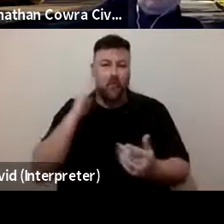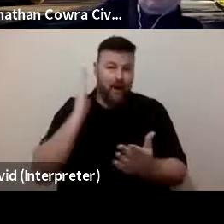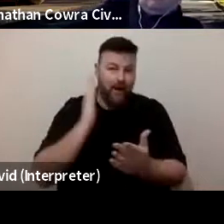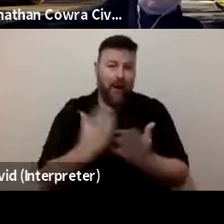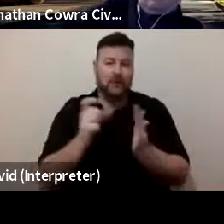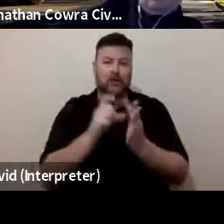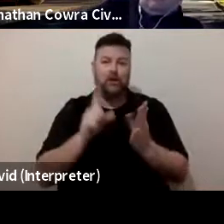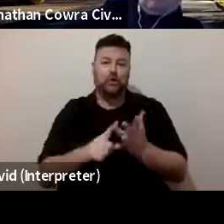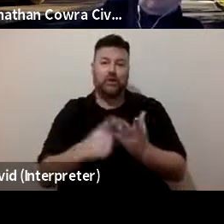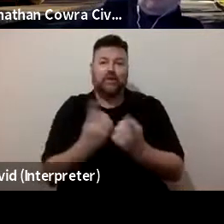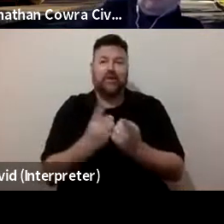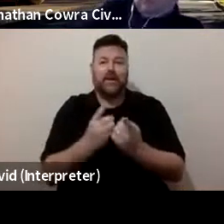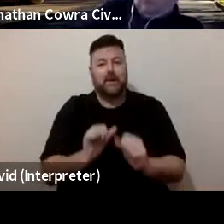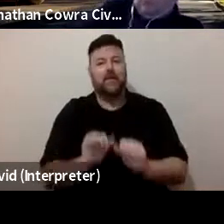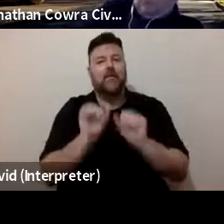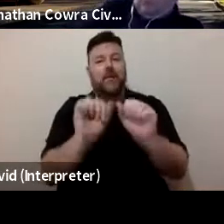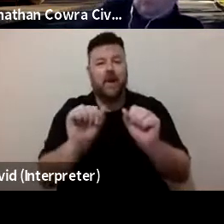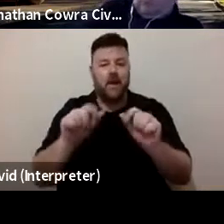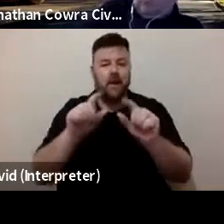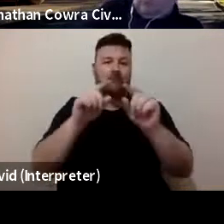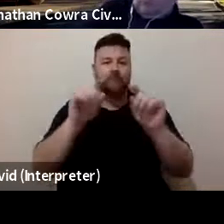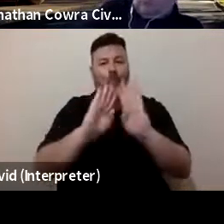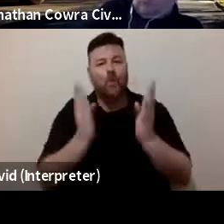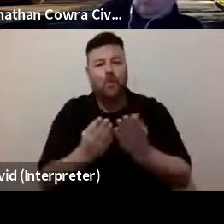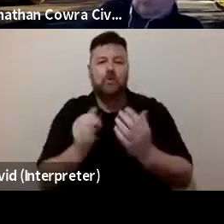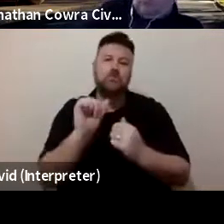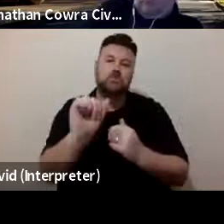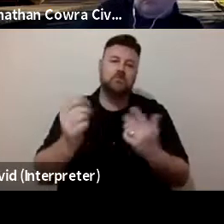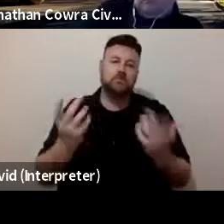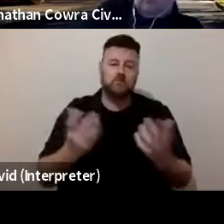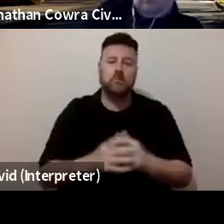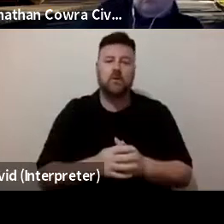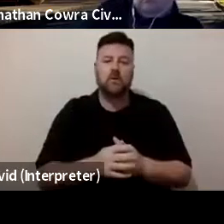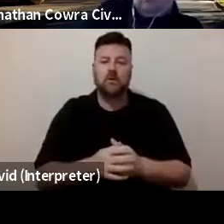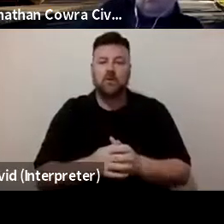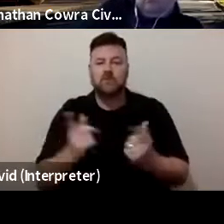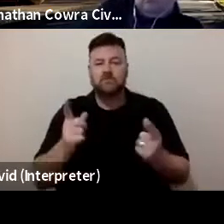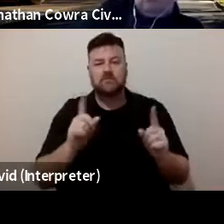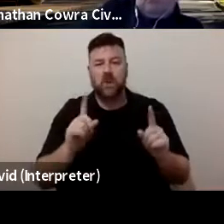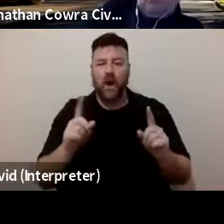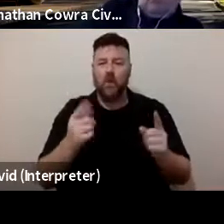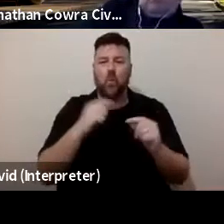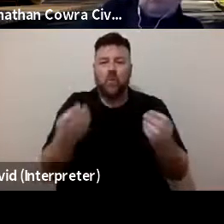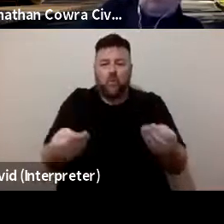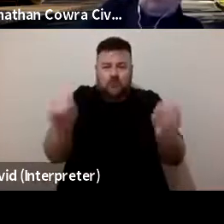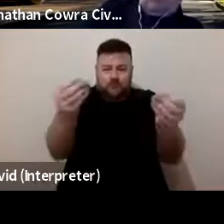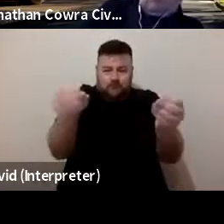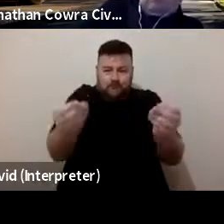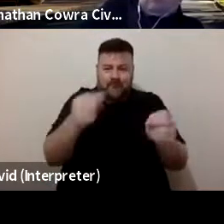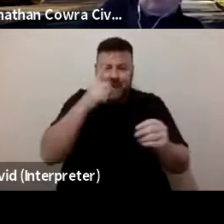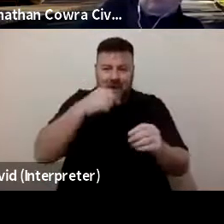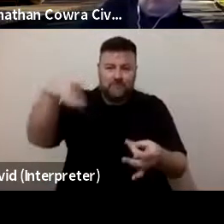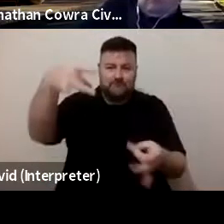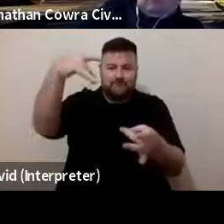world, not real world, but kind of everything's real, digital's real too, but kind of things that were tangible, that